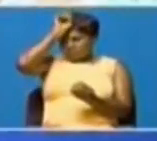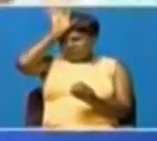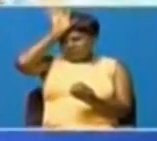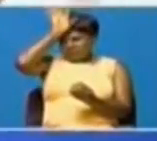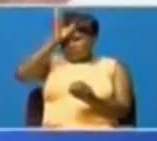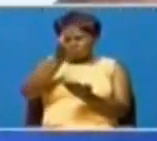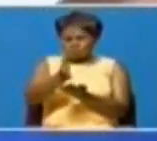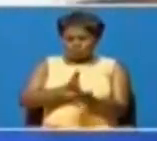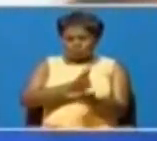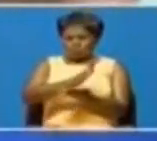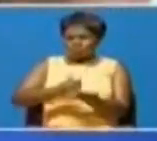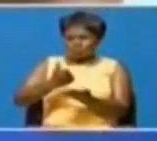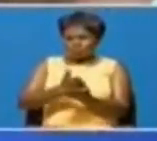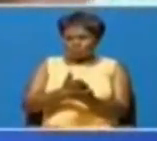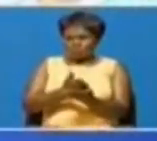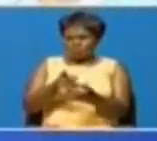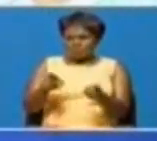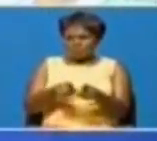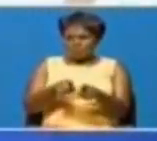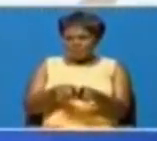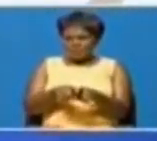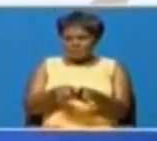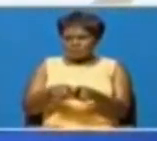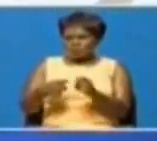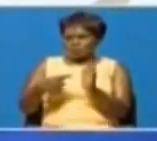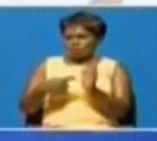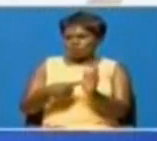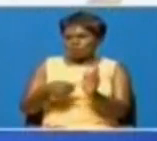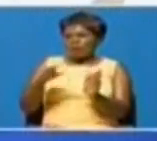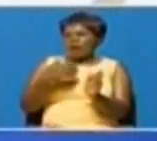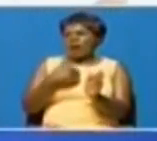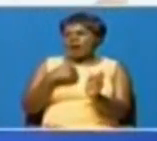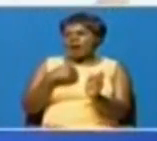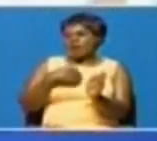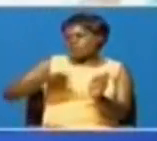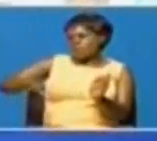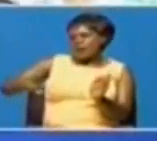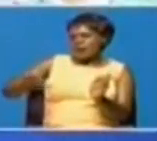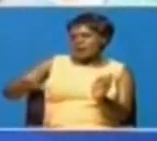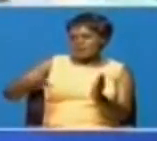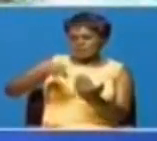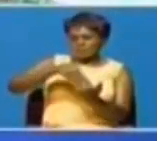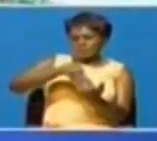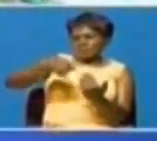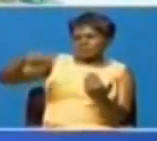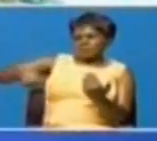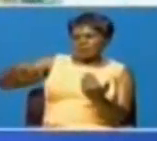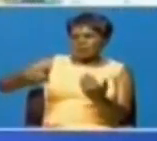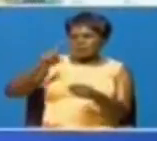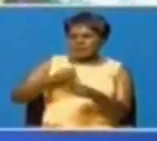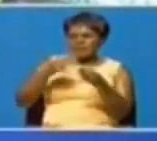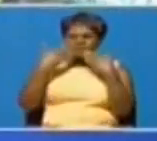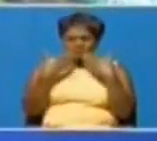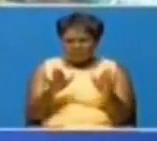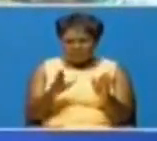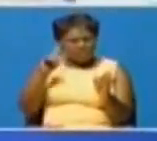pieces, which are then put on display for all to see. He still has stock of the banned polythene bags, and once it's over,